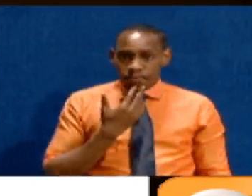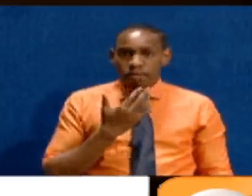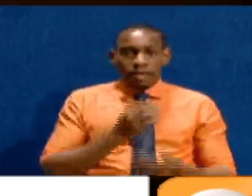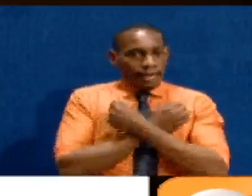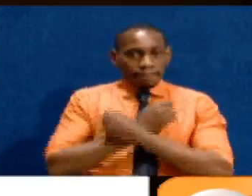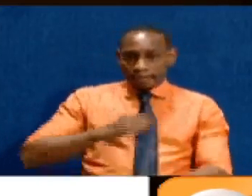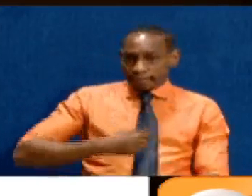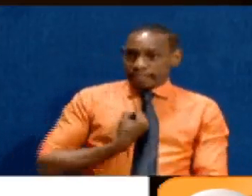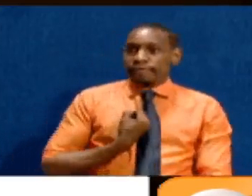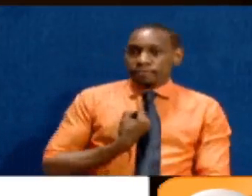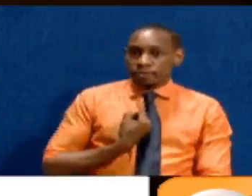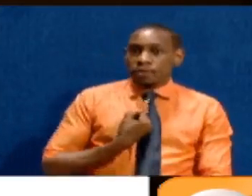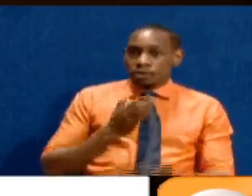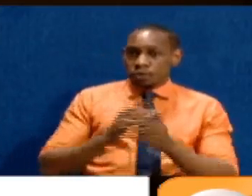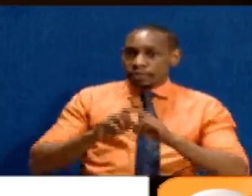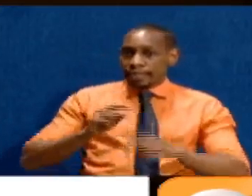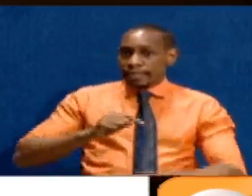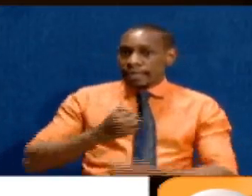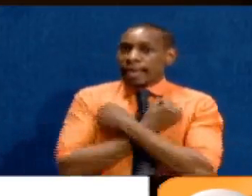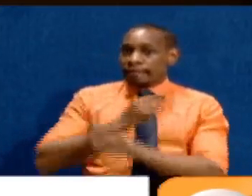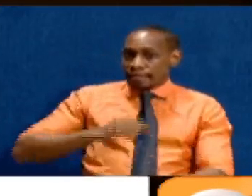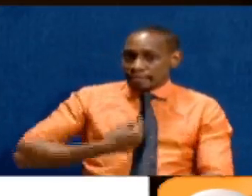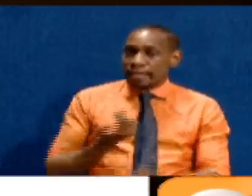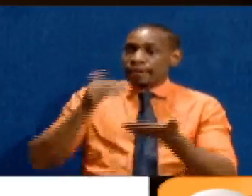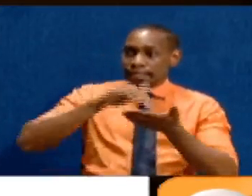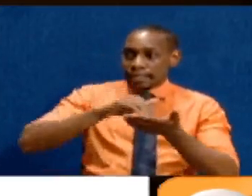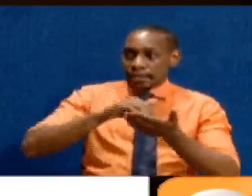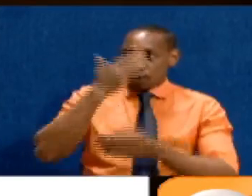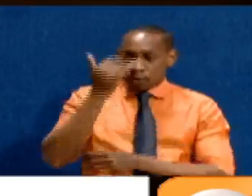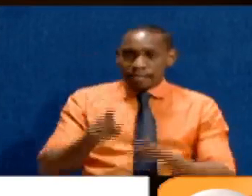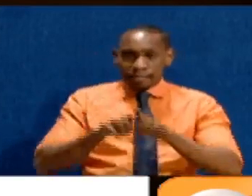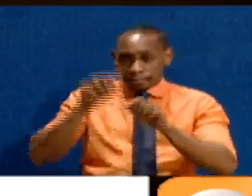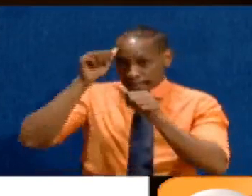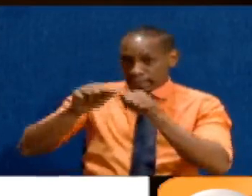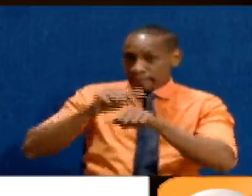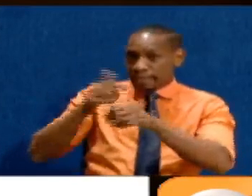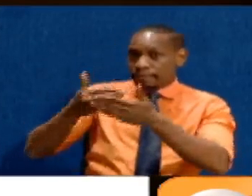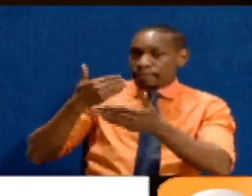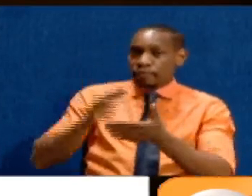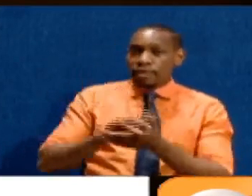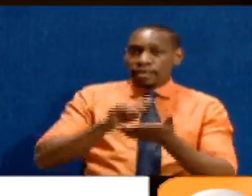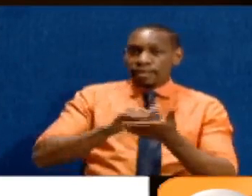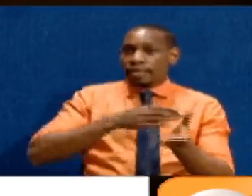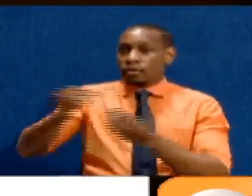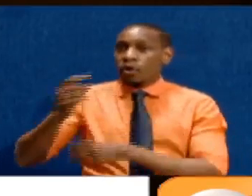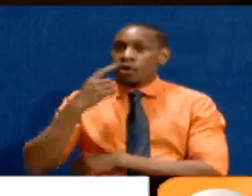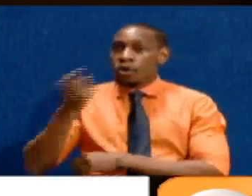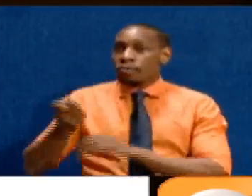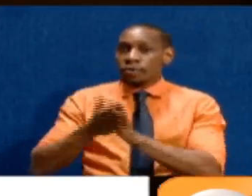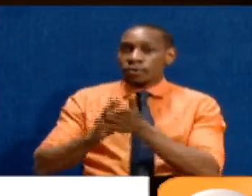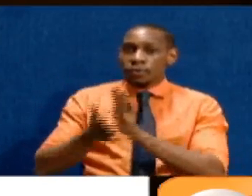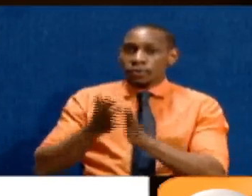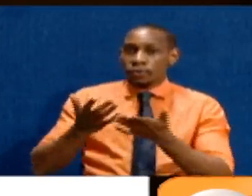loving myself. Yeah. I started loving myself again, because I remember even sometimes I will go to the shop without